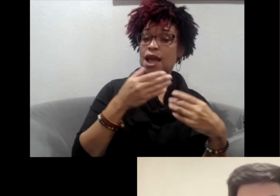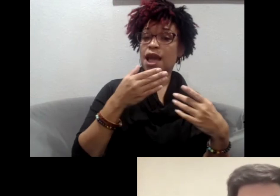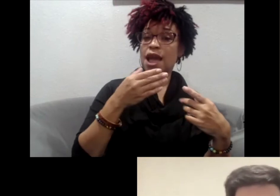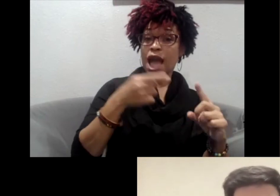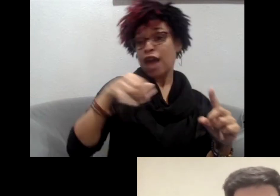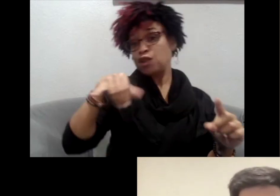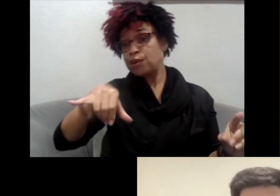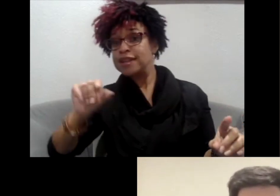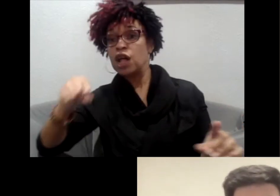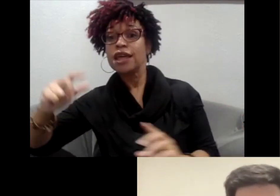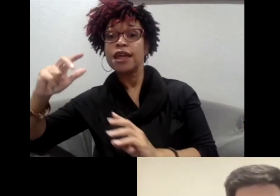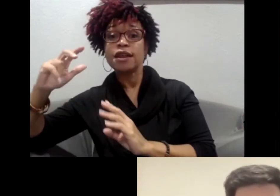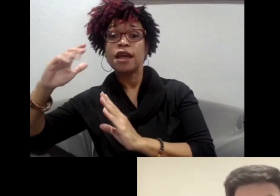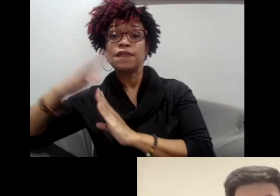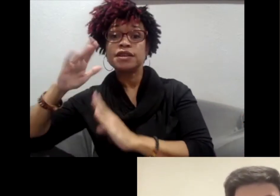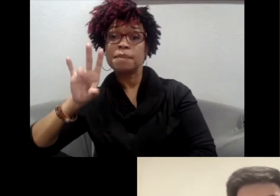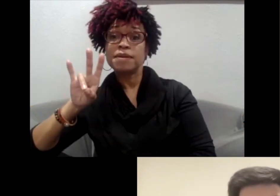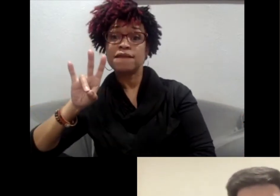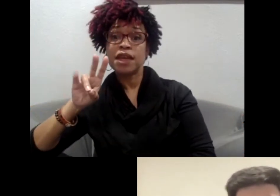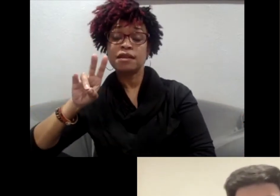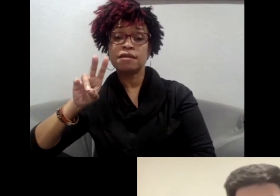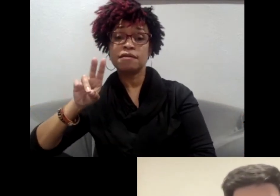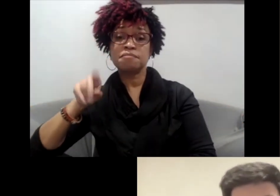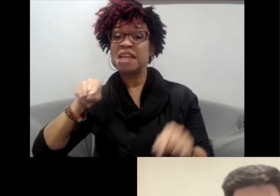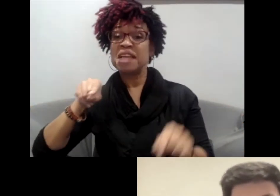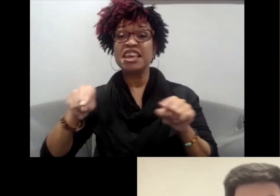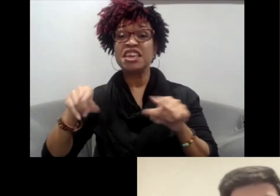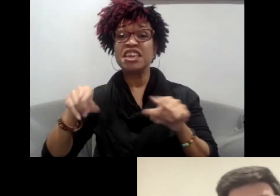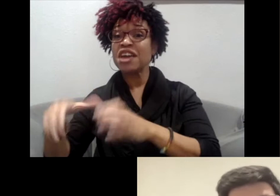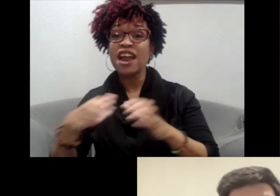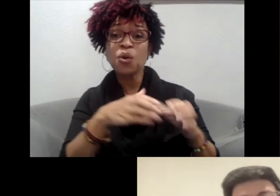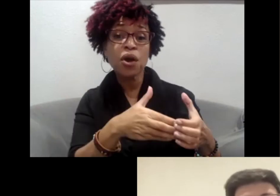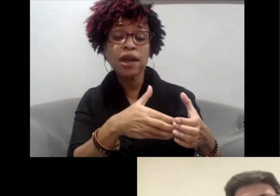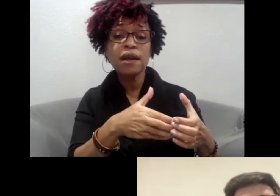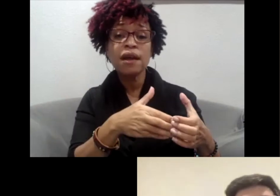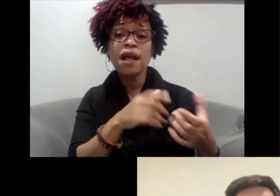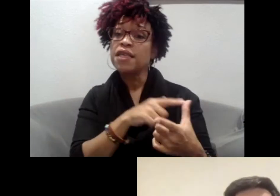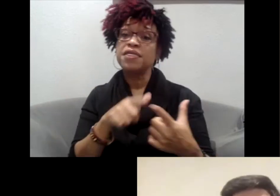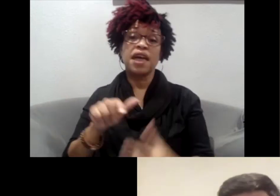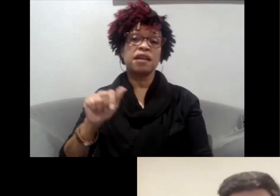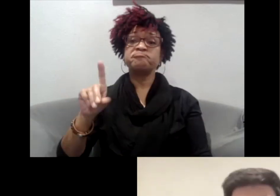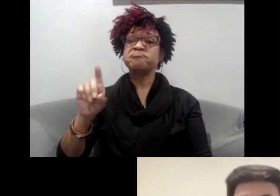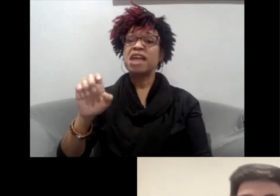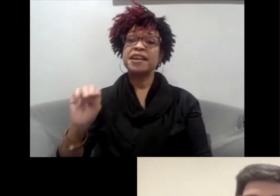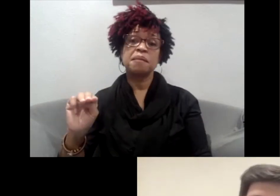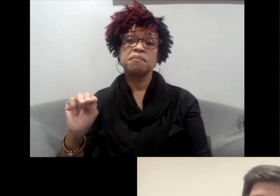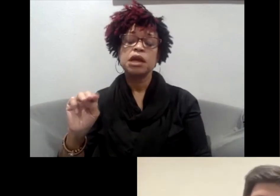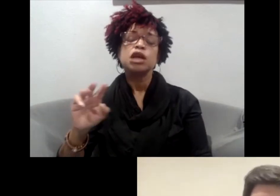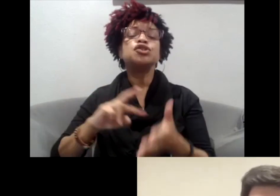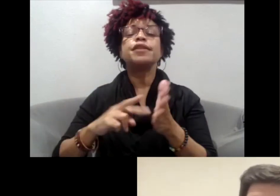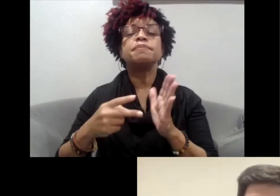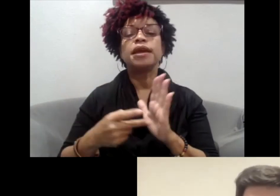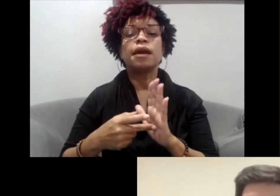the top 7 in either category, then you are an ADEM. It's just you will not be